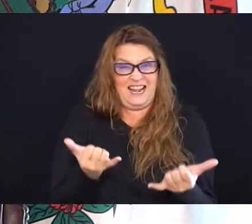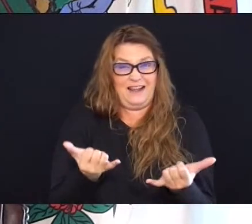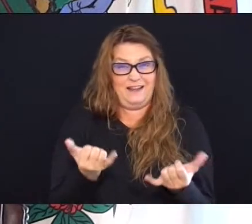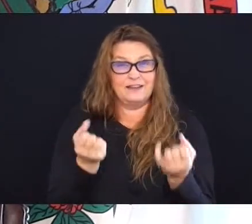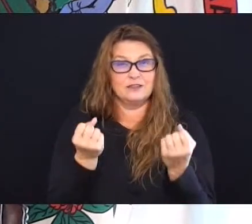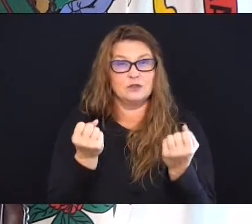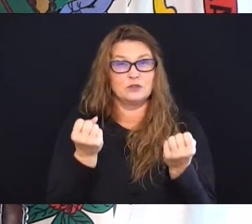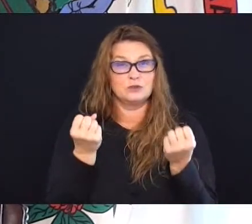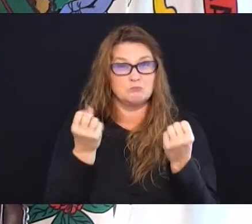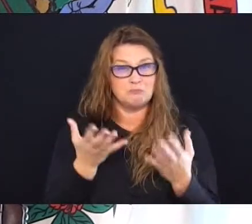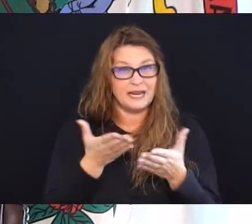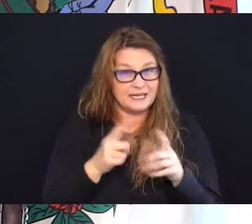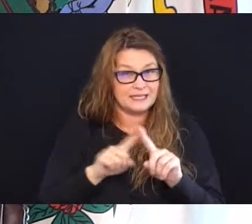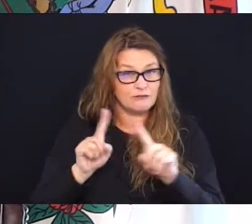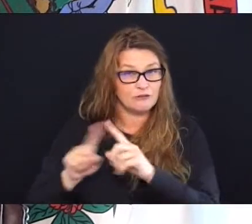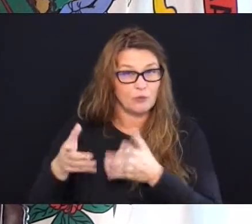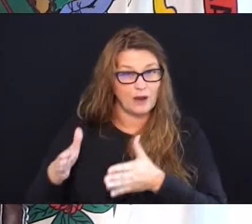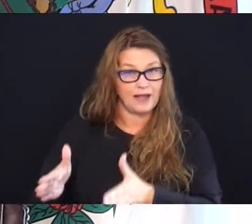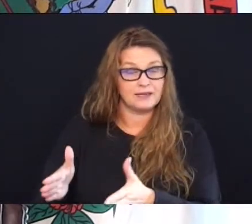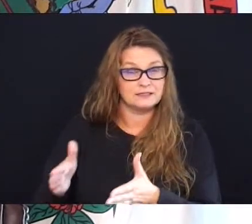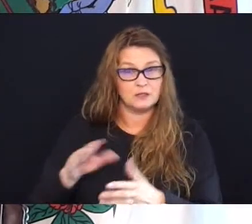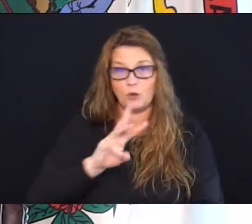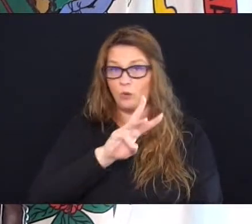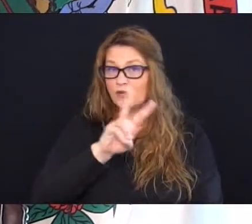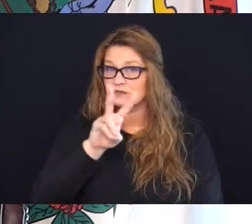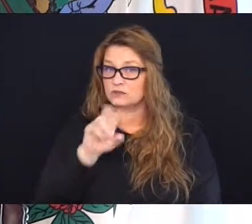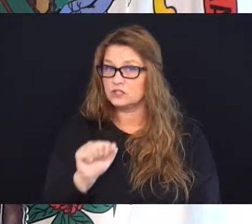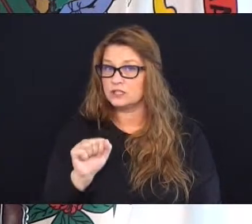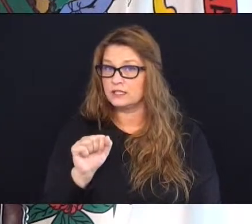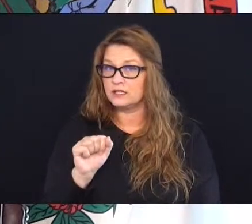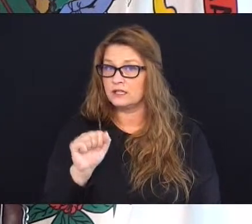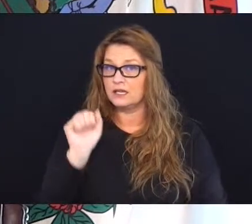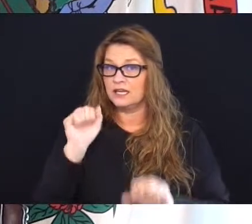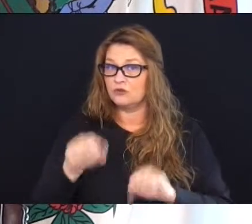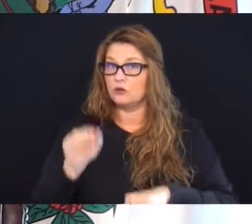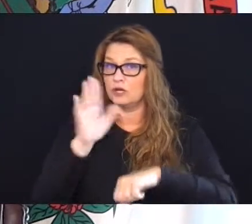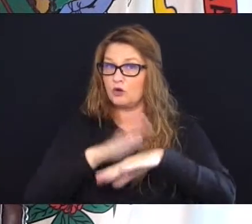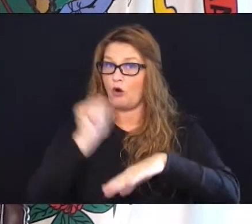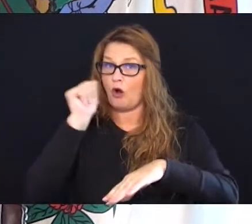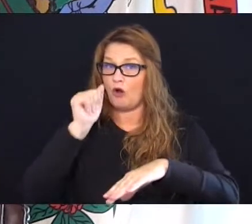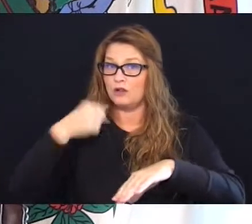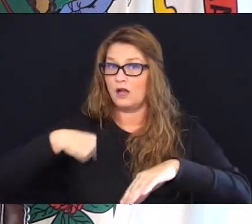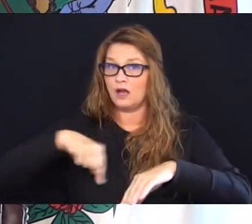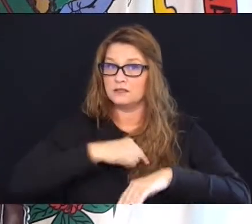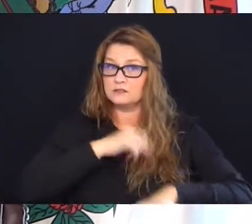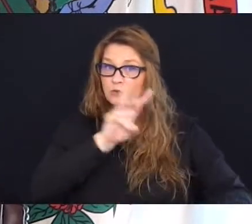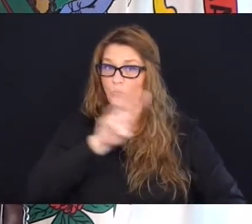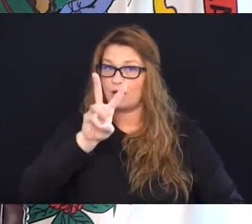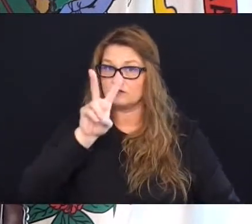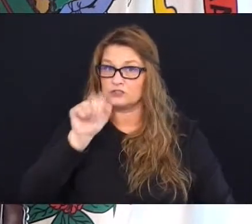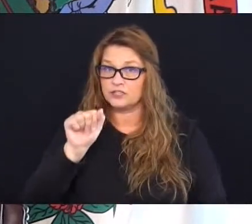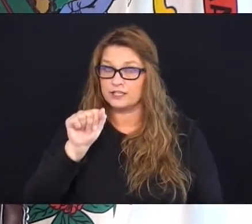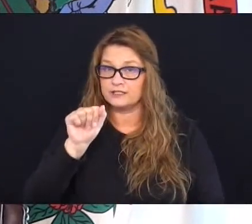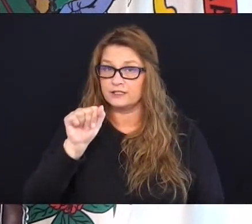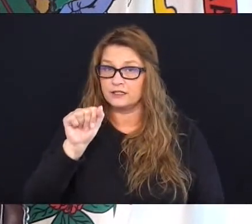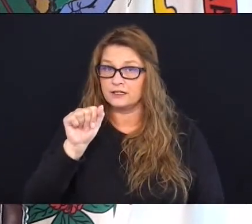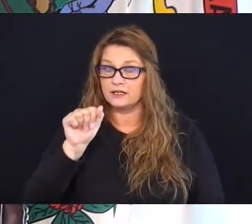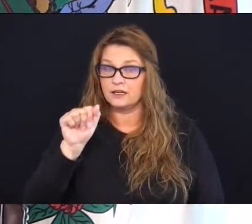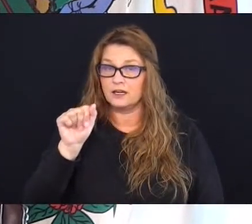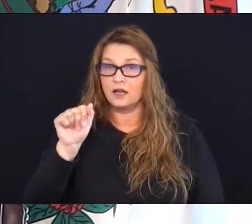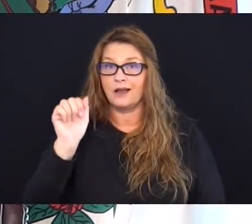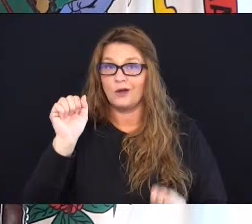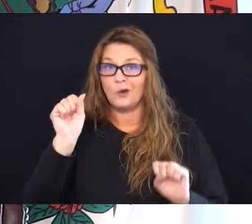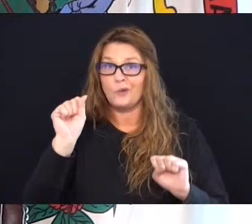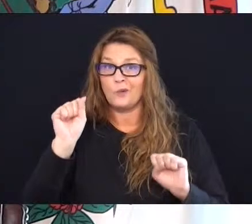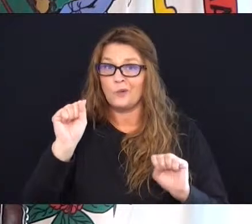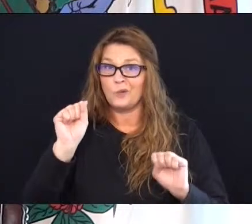ways, West Virginia, they could call on West Virginia. And West Virginia very, very well